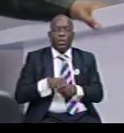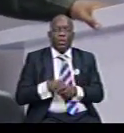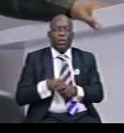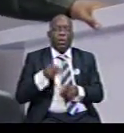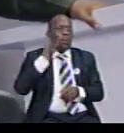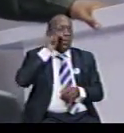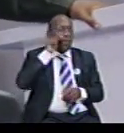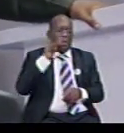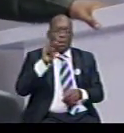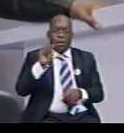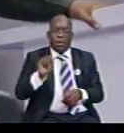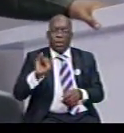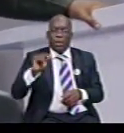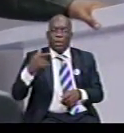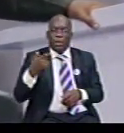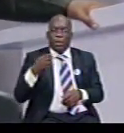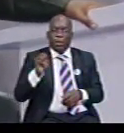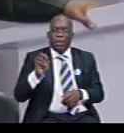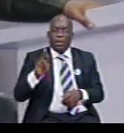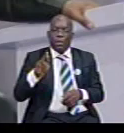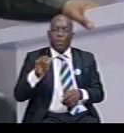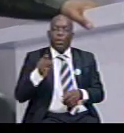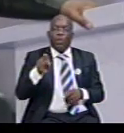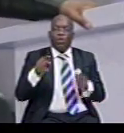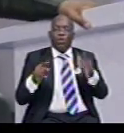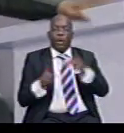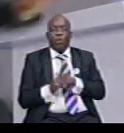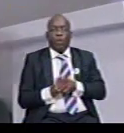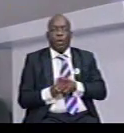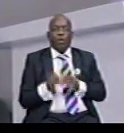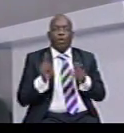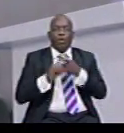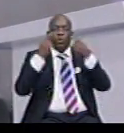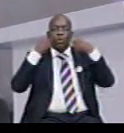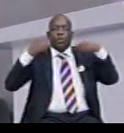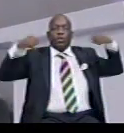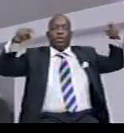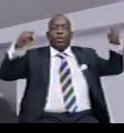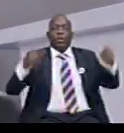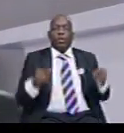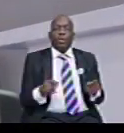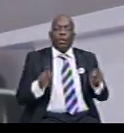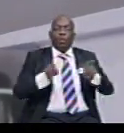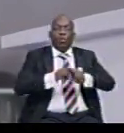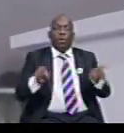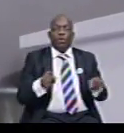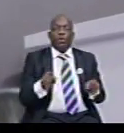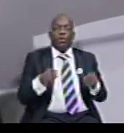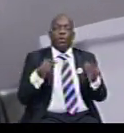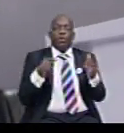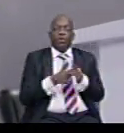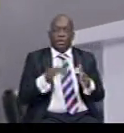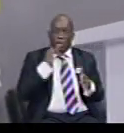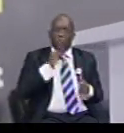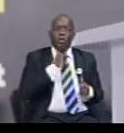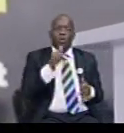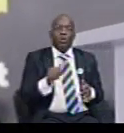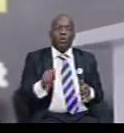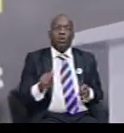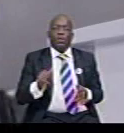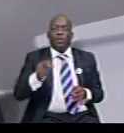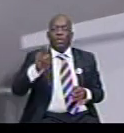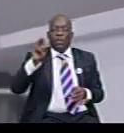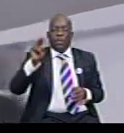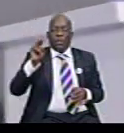you appeared successful moderately. Now, they said, this is not Nigeria.